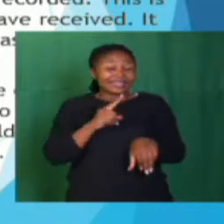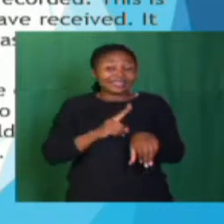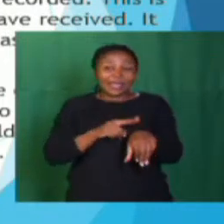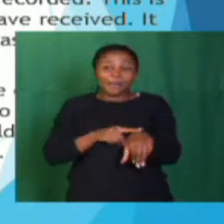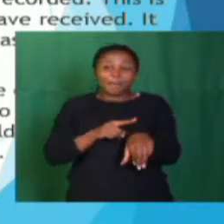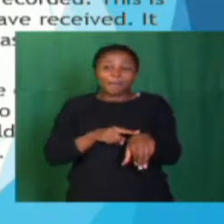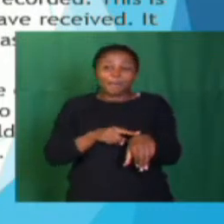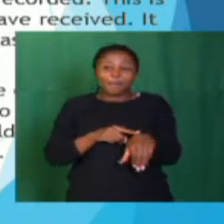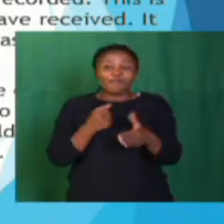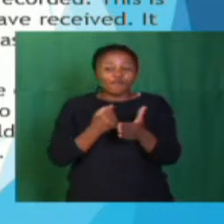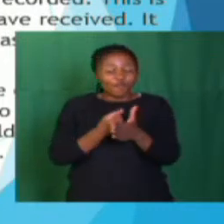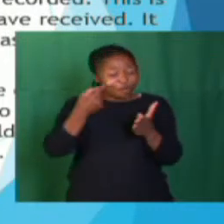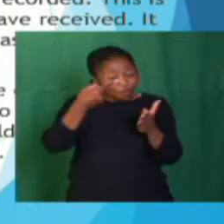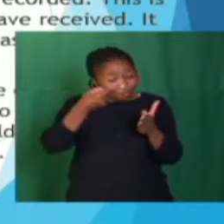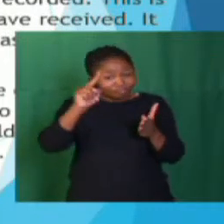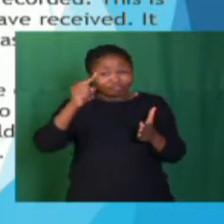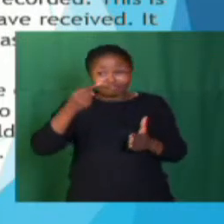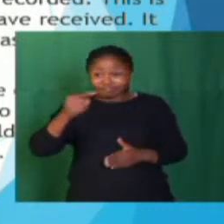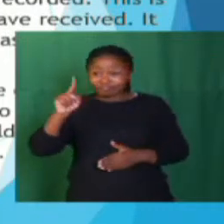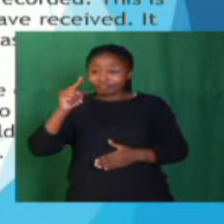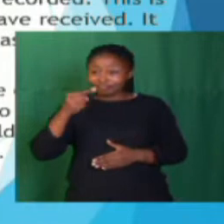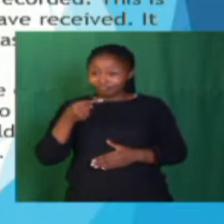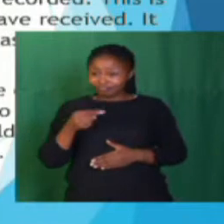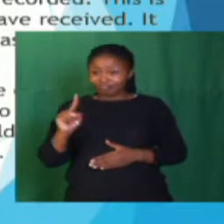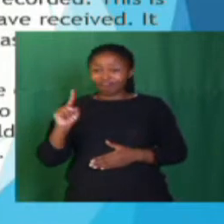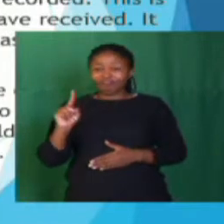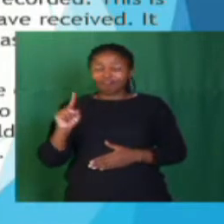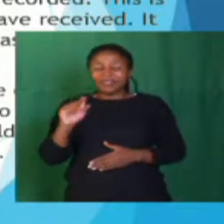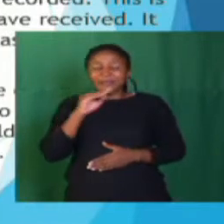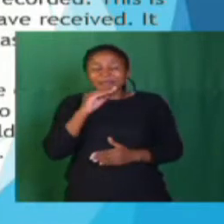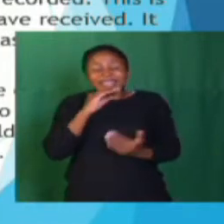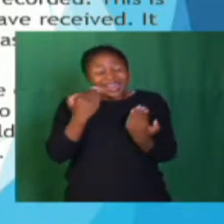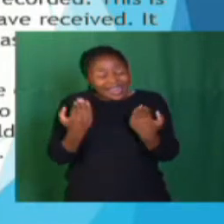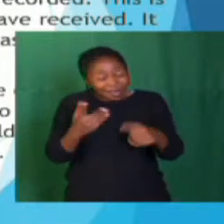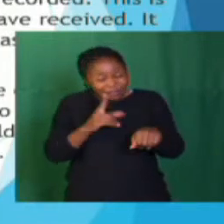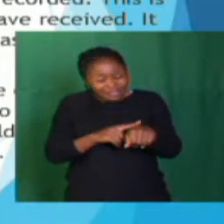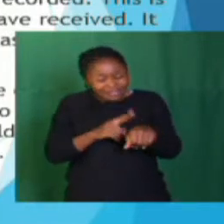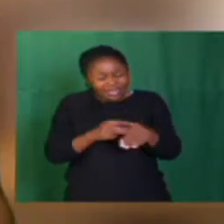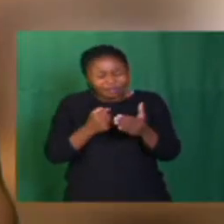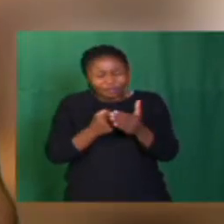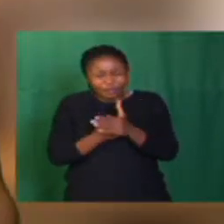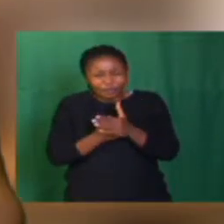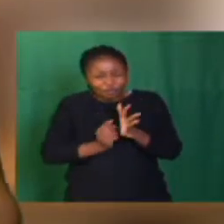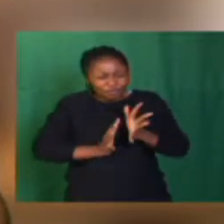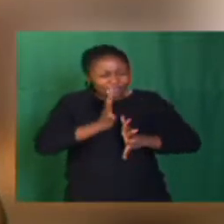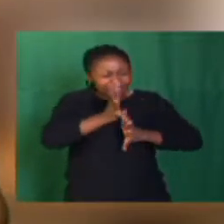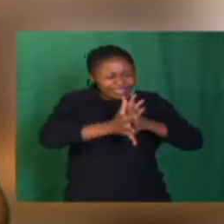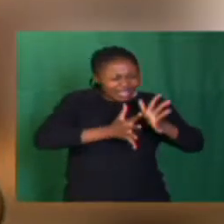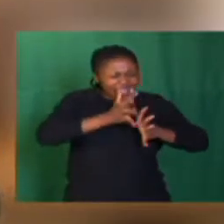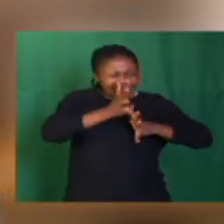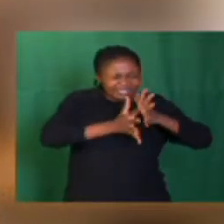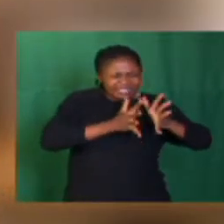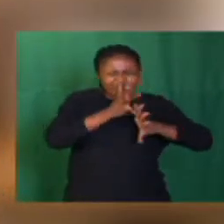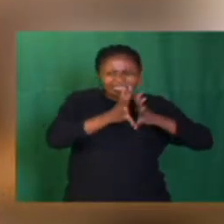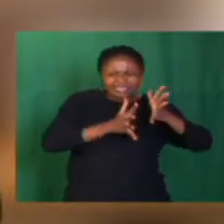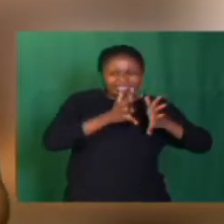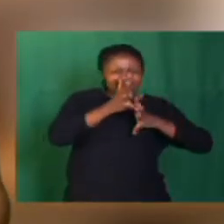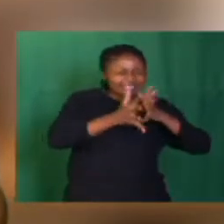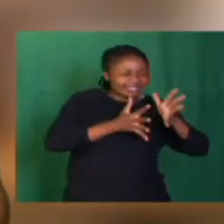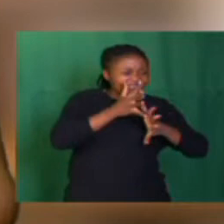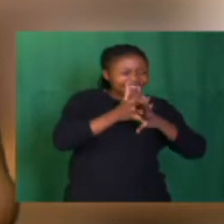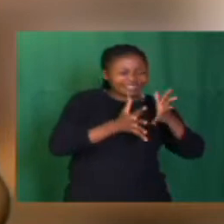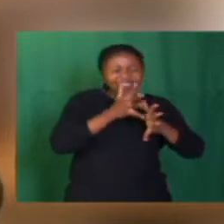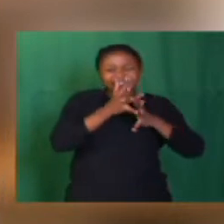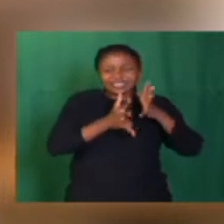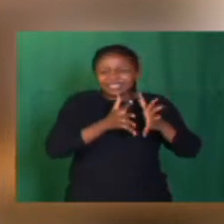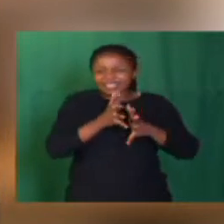freely expressing your thoughts about the card that you have. This part, it is where you are now going to be engaging